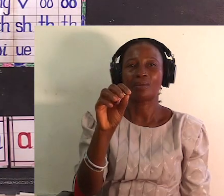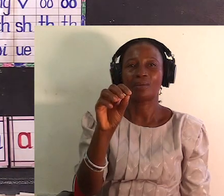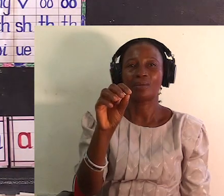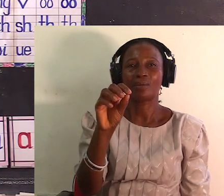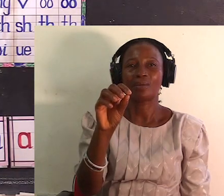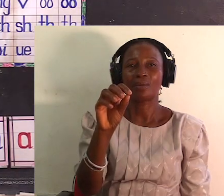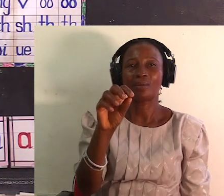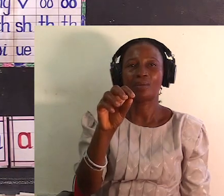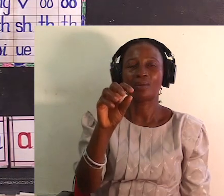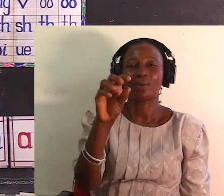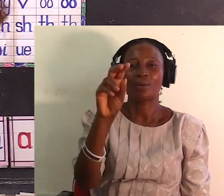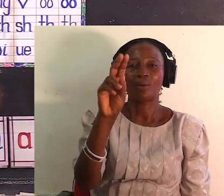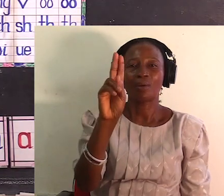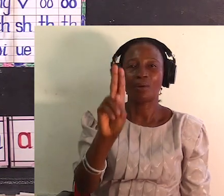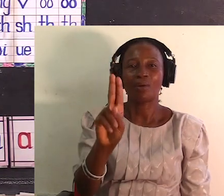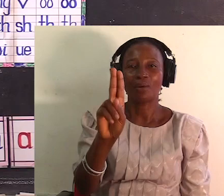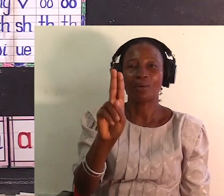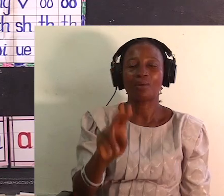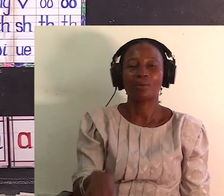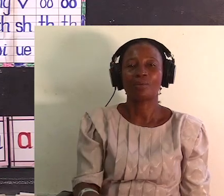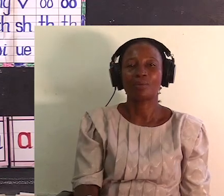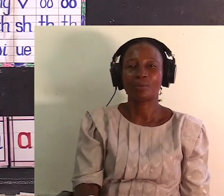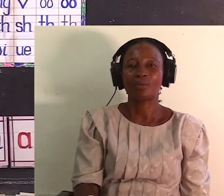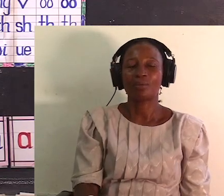We have also done the A sound,